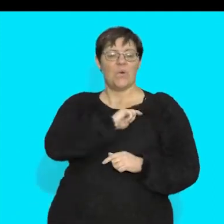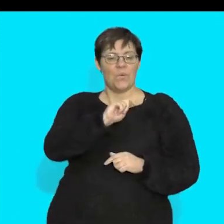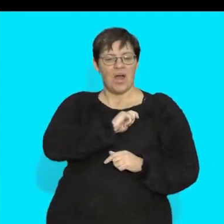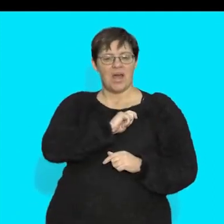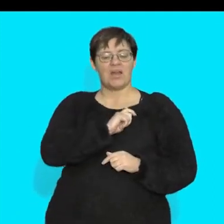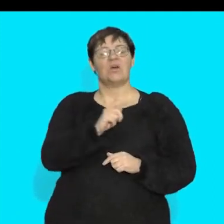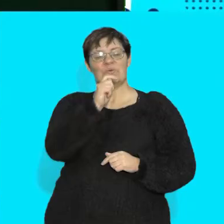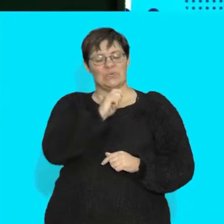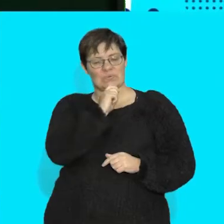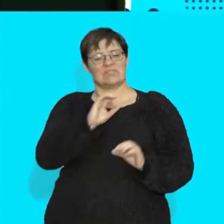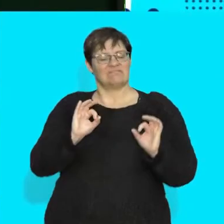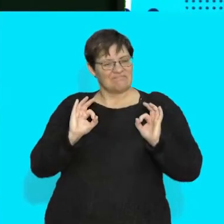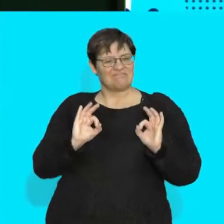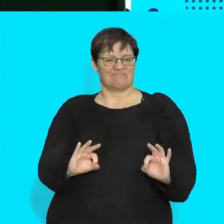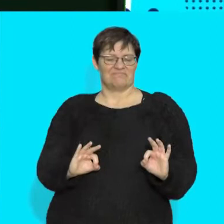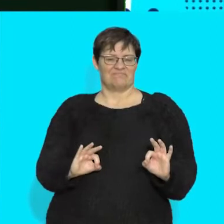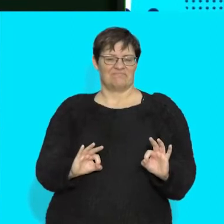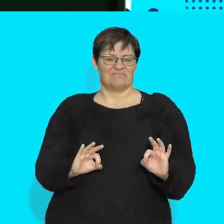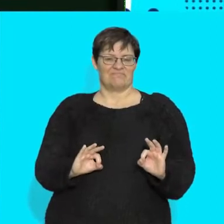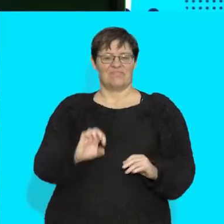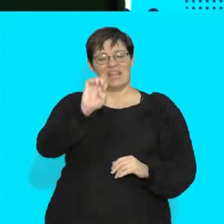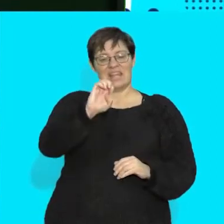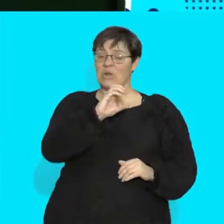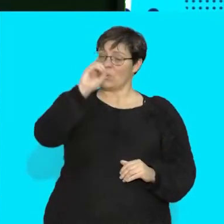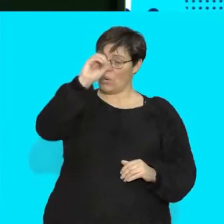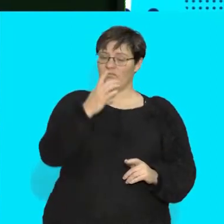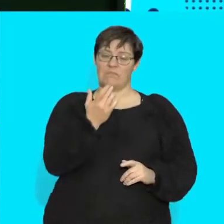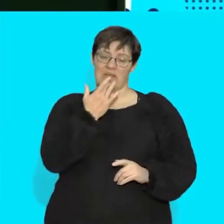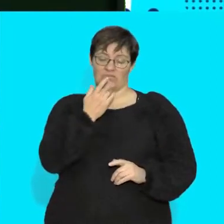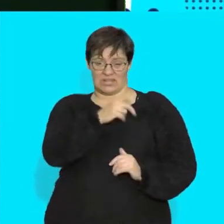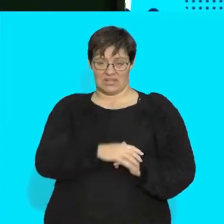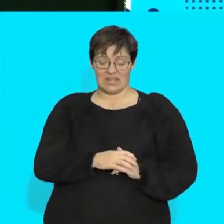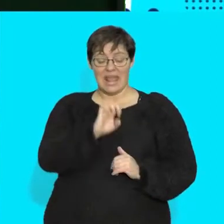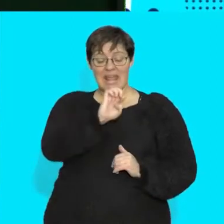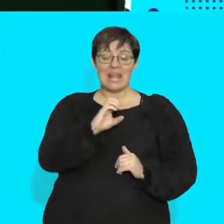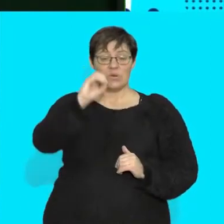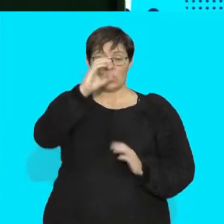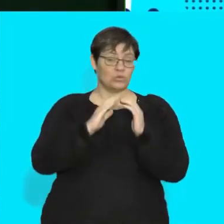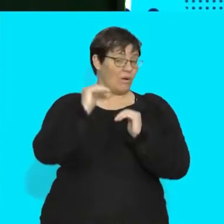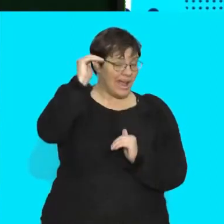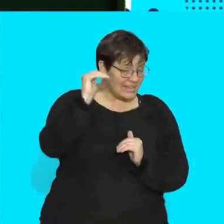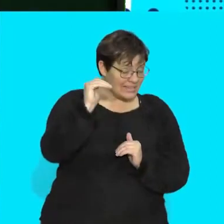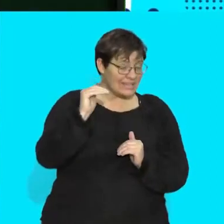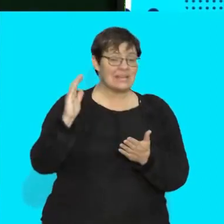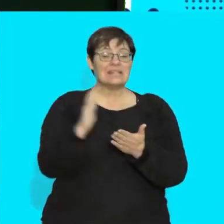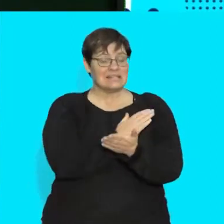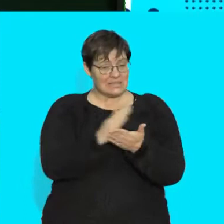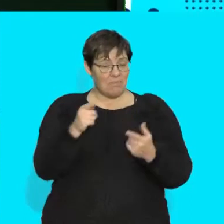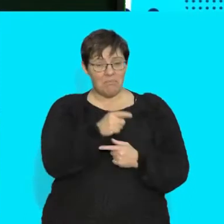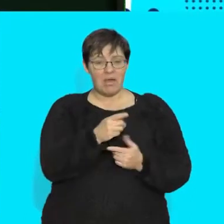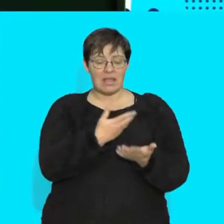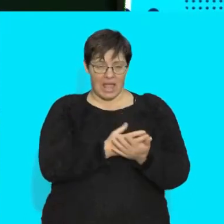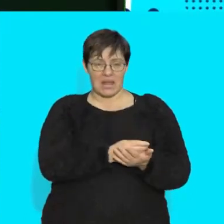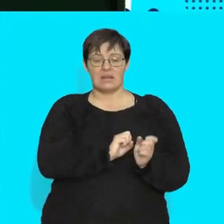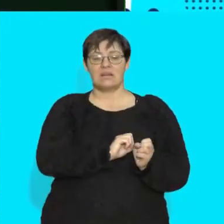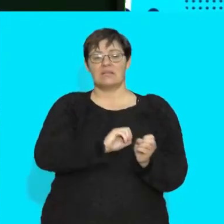interfere because you're using an appropriate E0 for the battery. If you use an E0 that's too high,